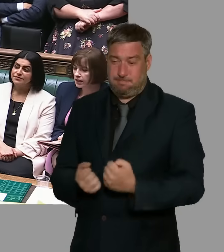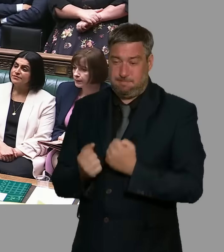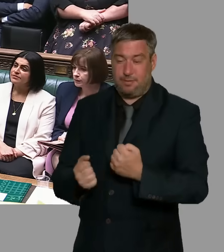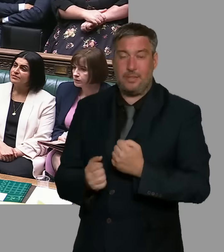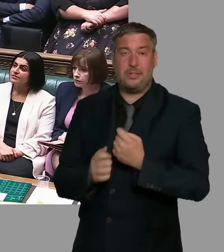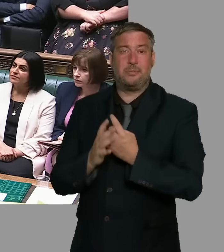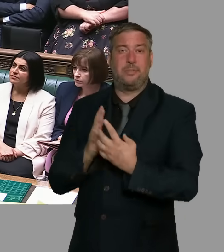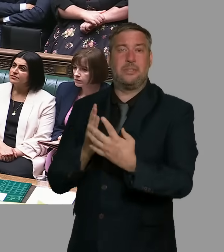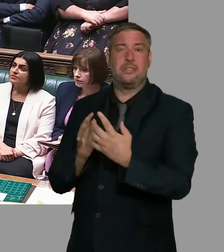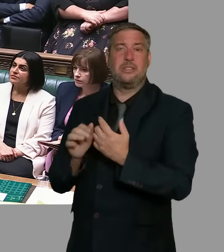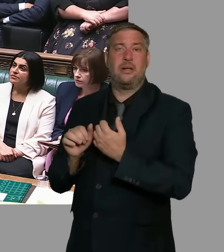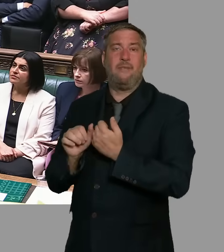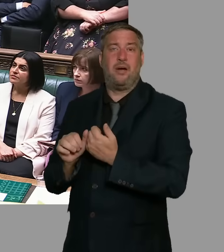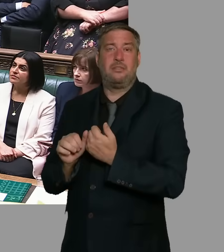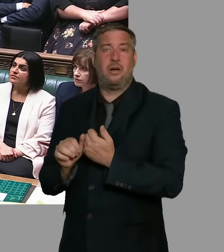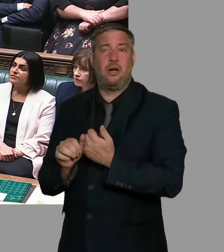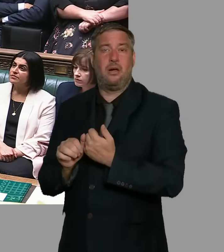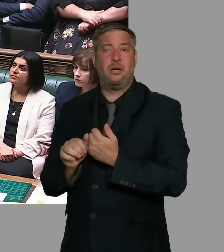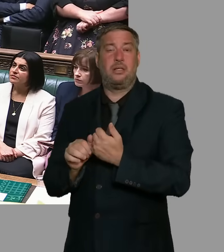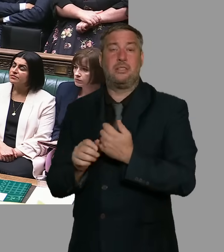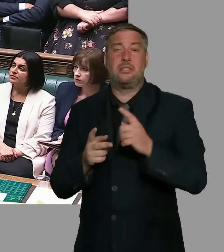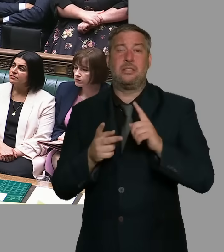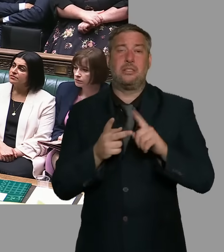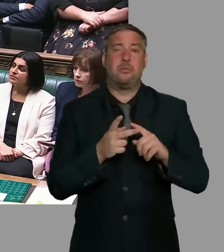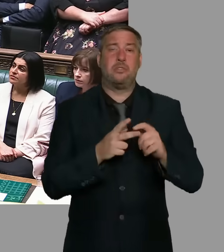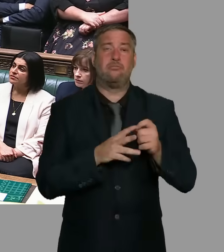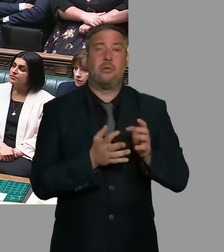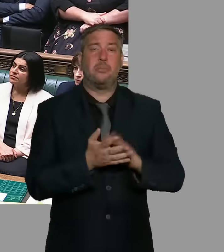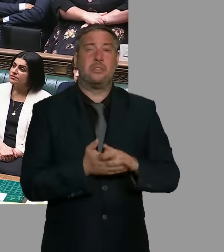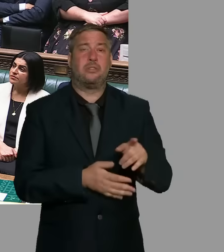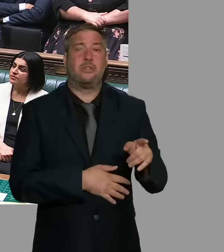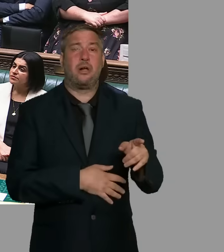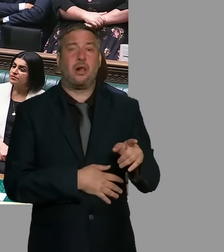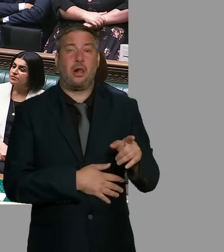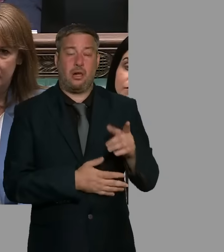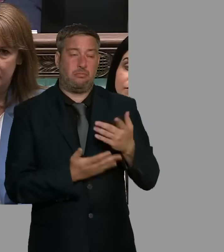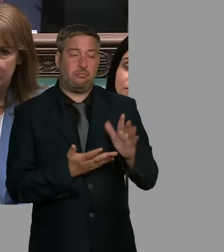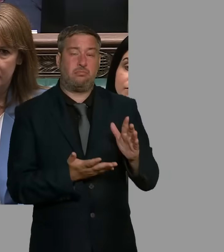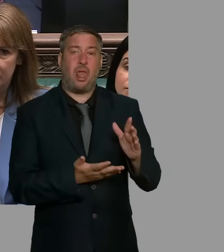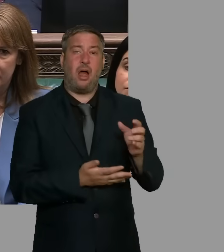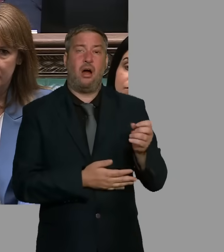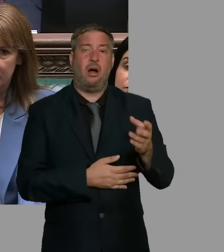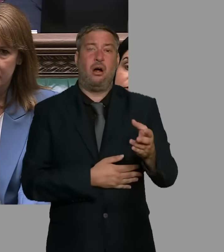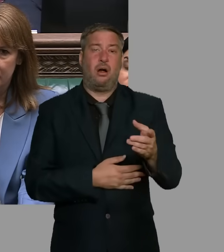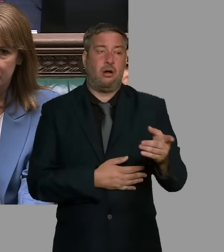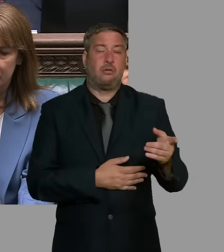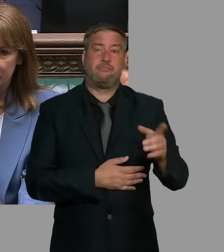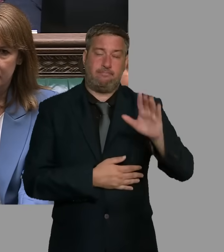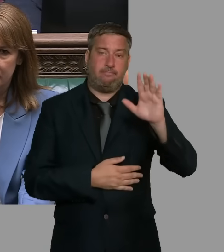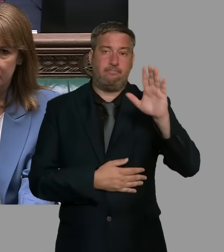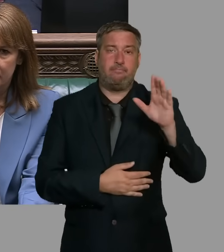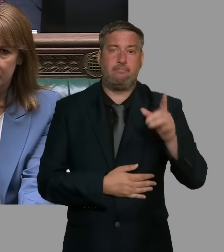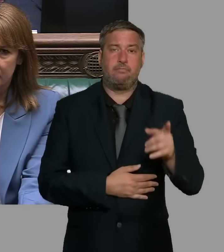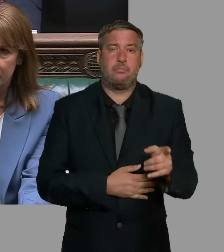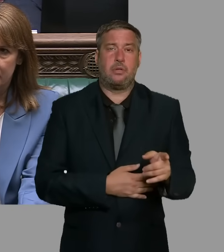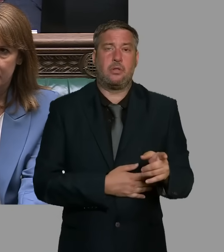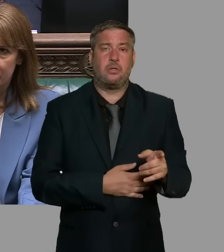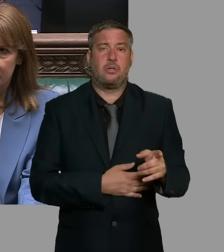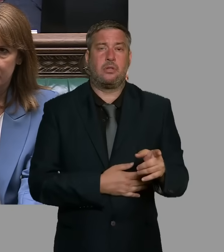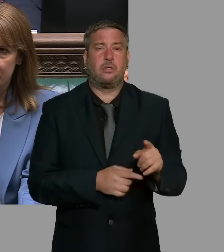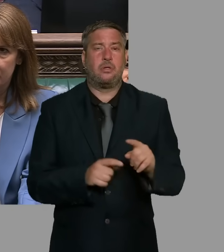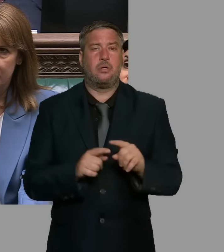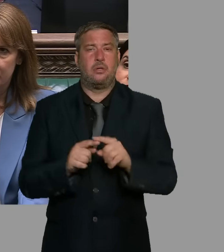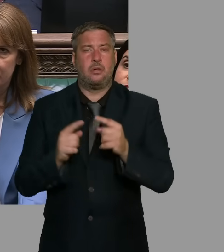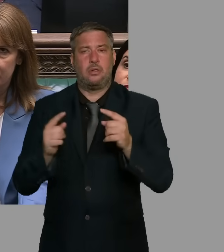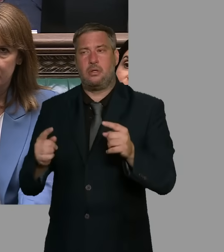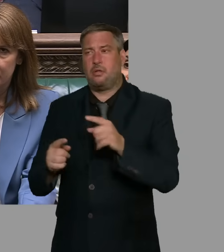contrast that with the Shadow Foreign Secretary. She was found to have broken the code under the last government. What did the Prime Minister do then, Mr